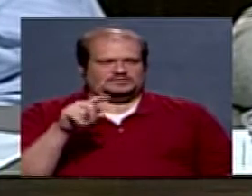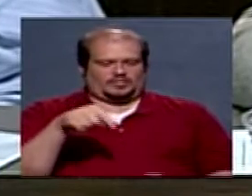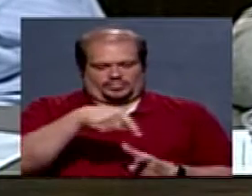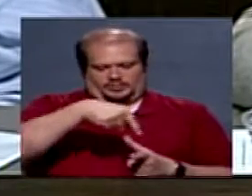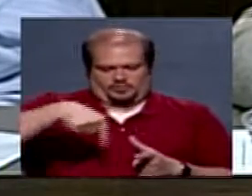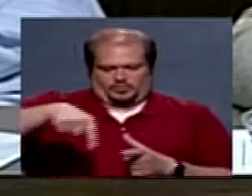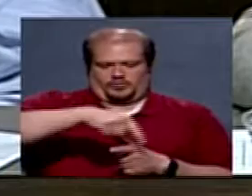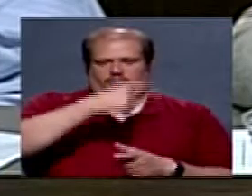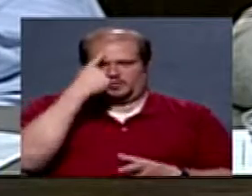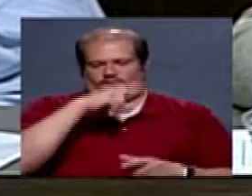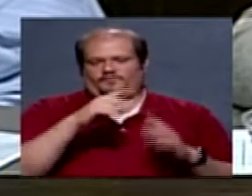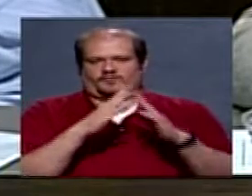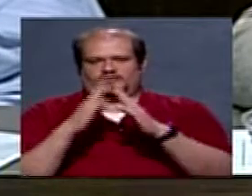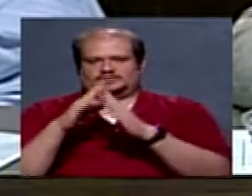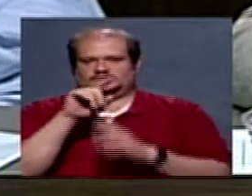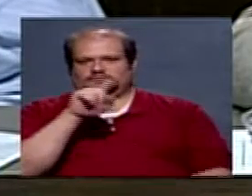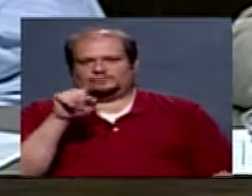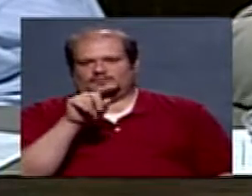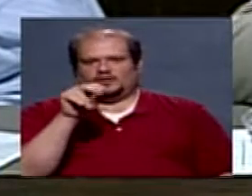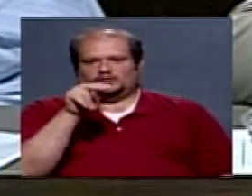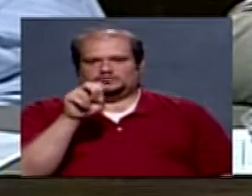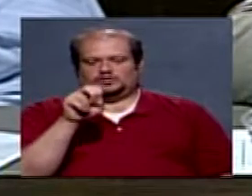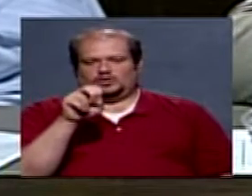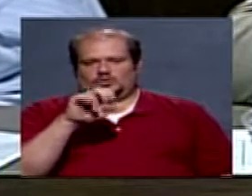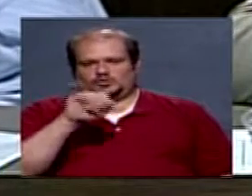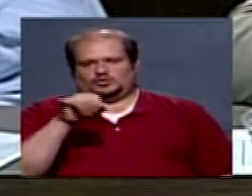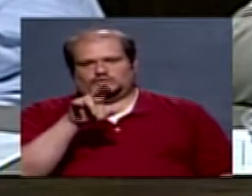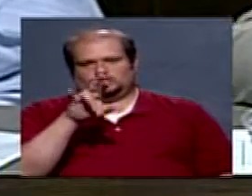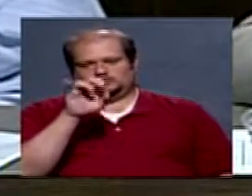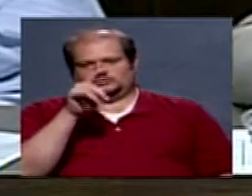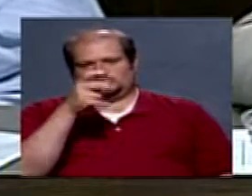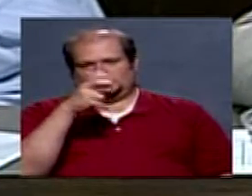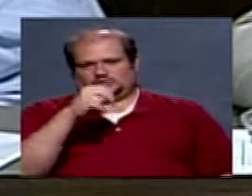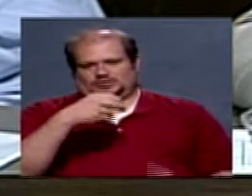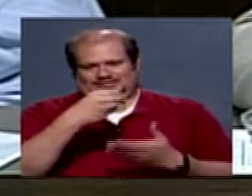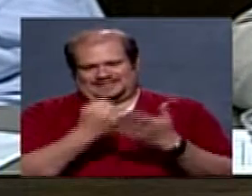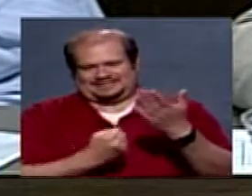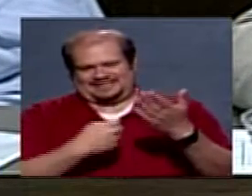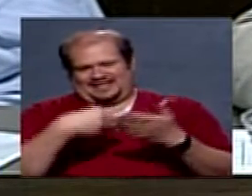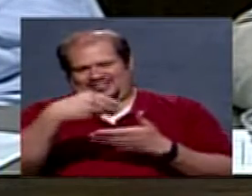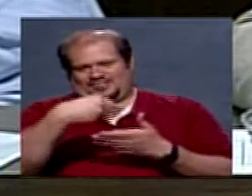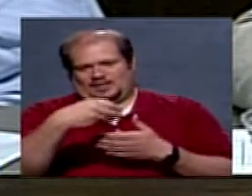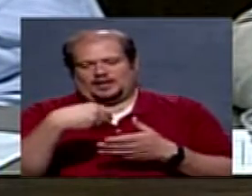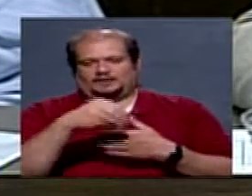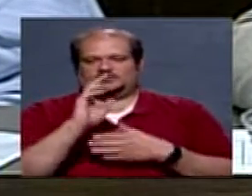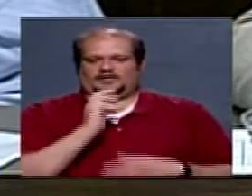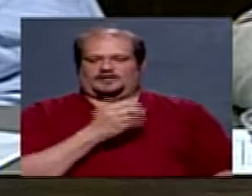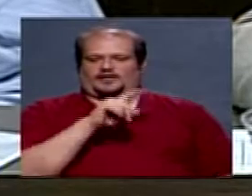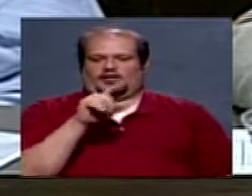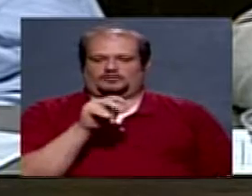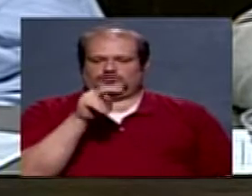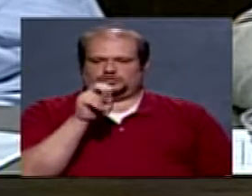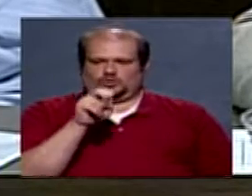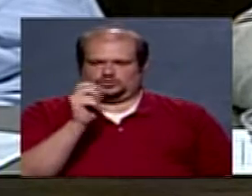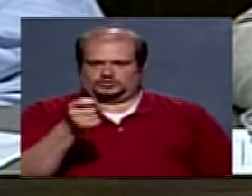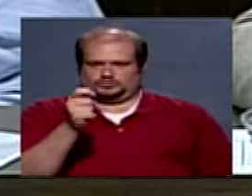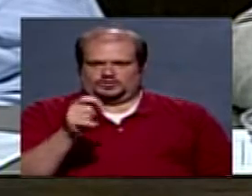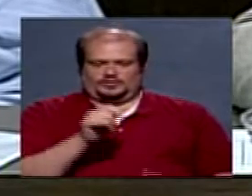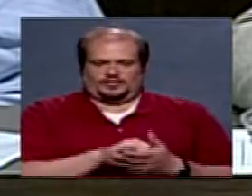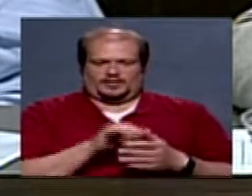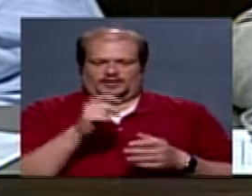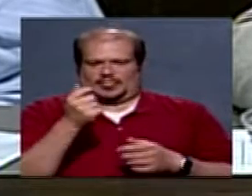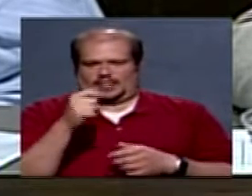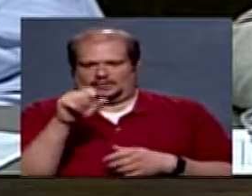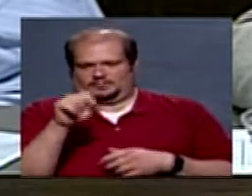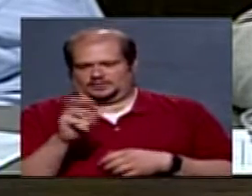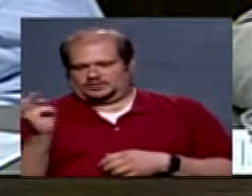perimeter of the city's zoning jurisdiction. The properties on the south side of Lawson are outside of our zoning jurisdiction. And then just a little